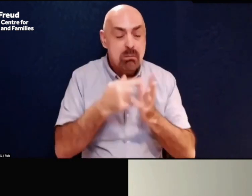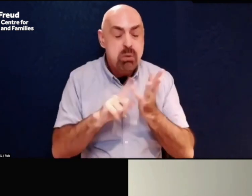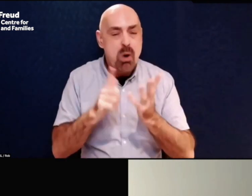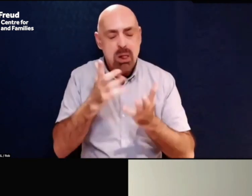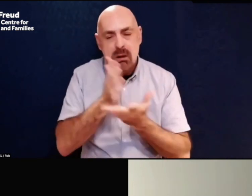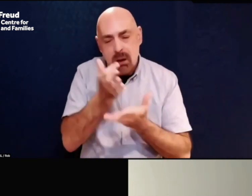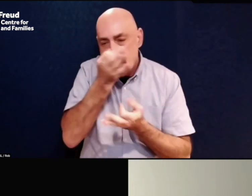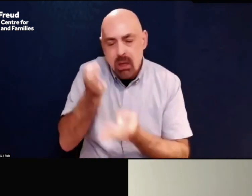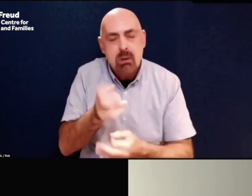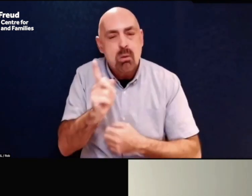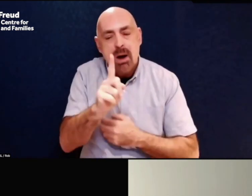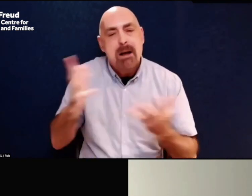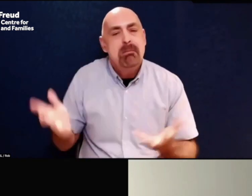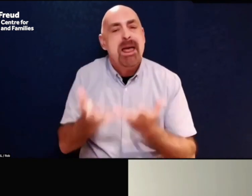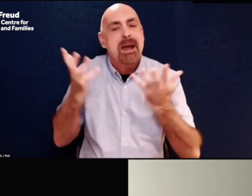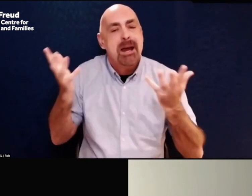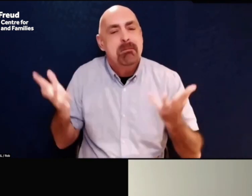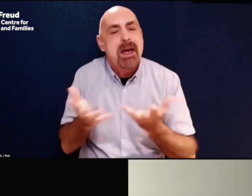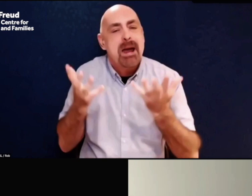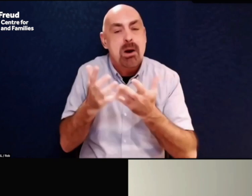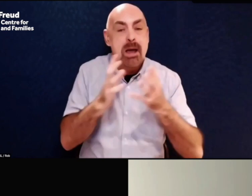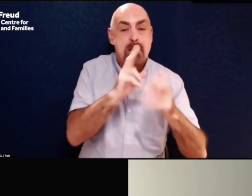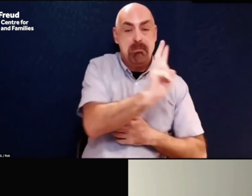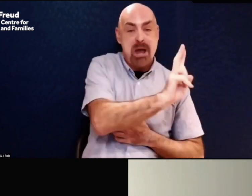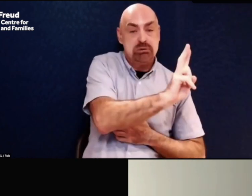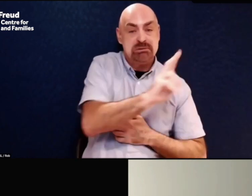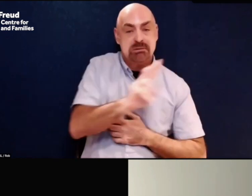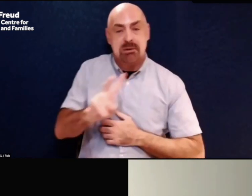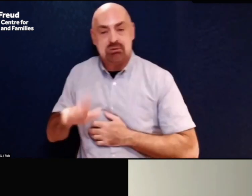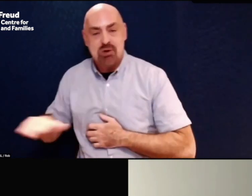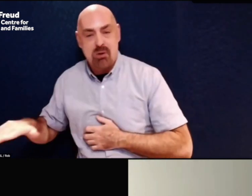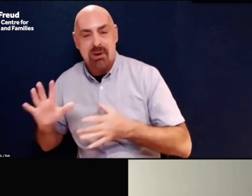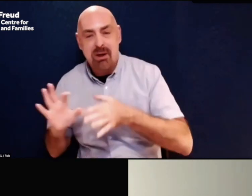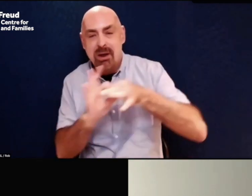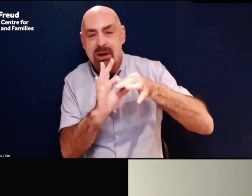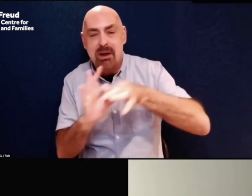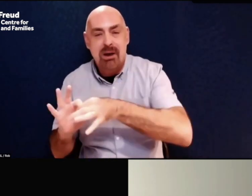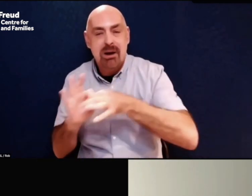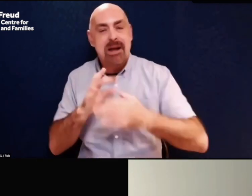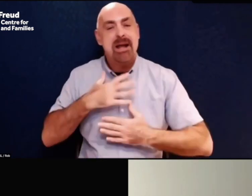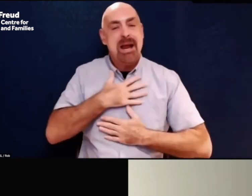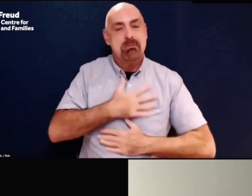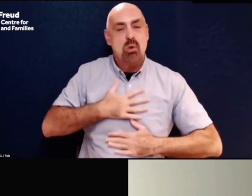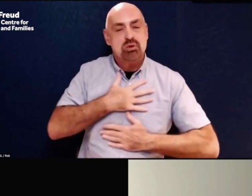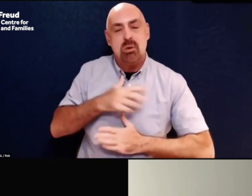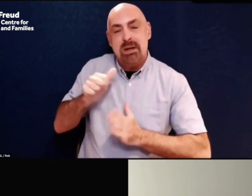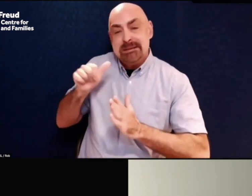and parental play, but linked to this, the prevention of emotional and behavioral